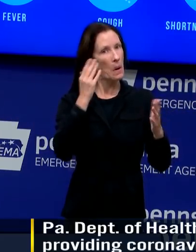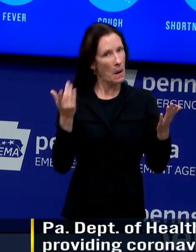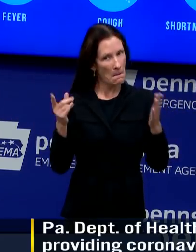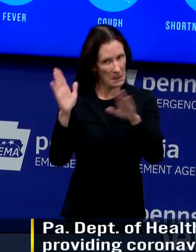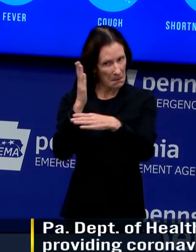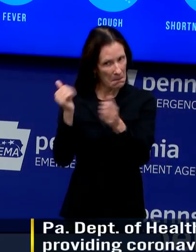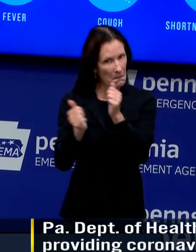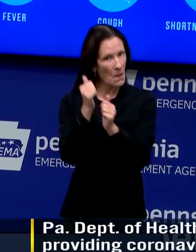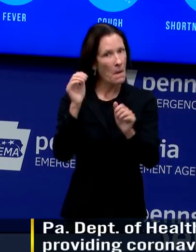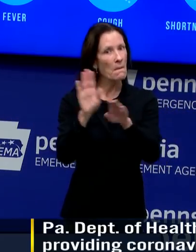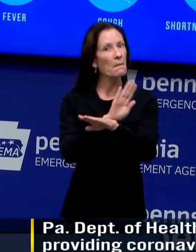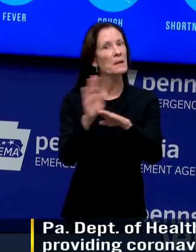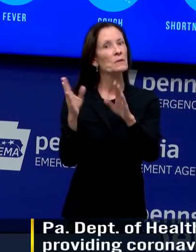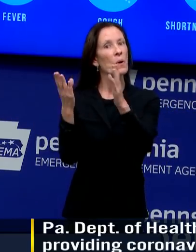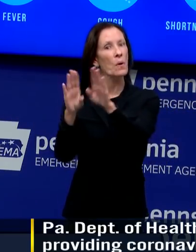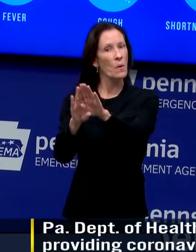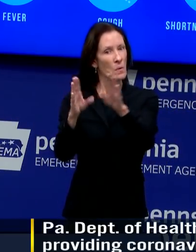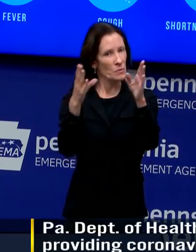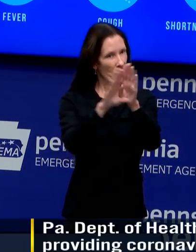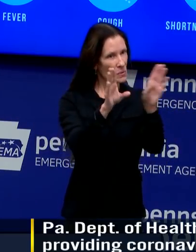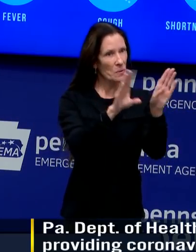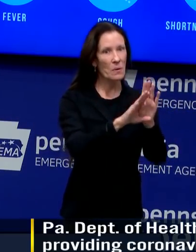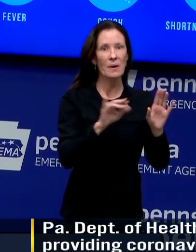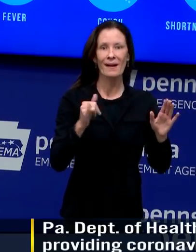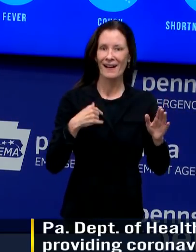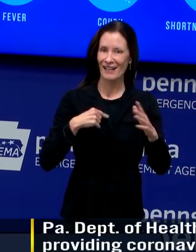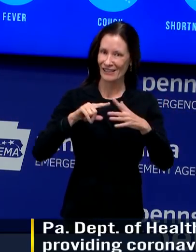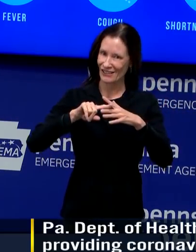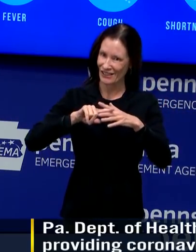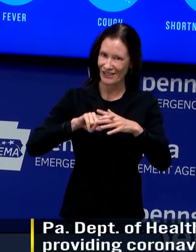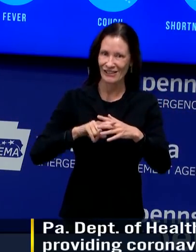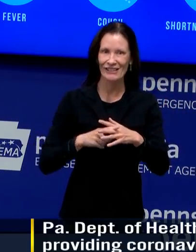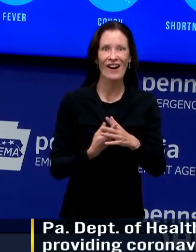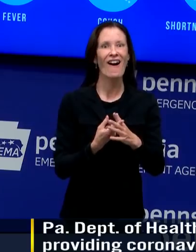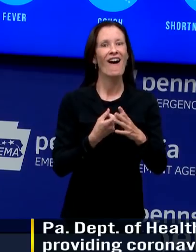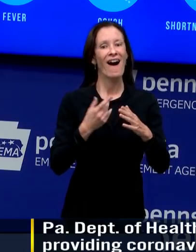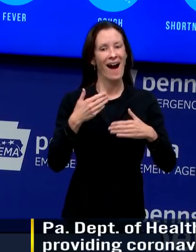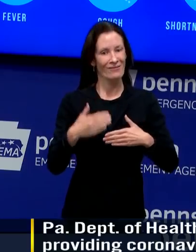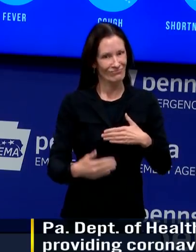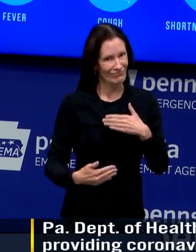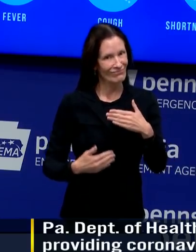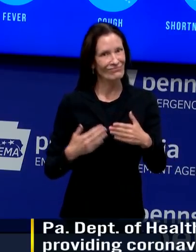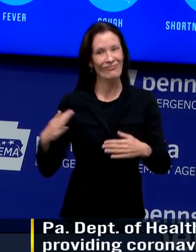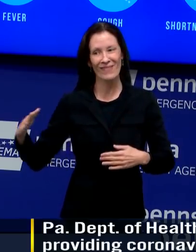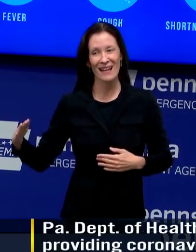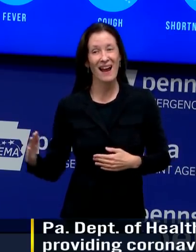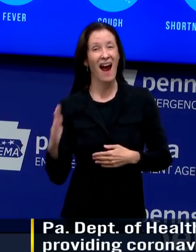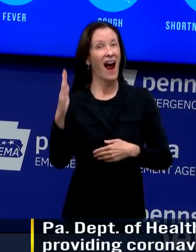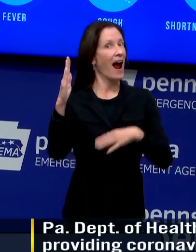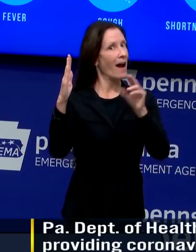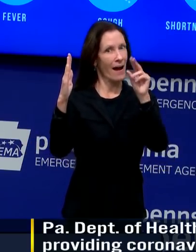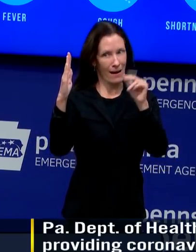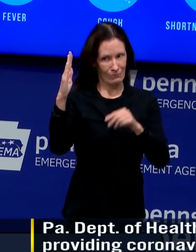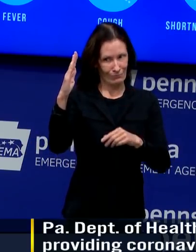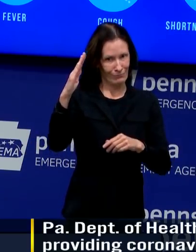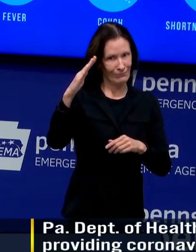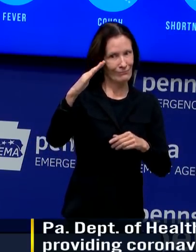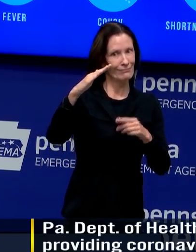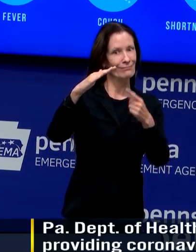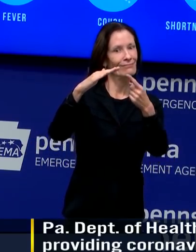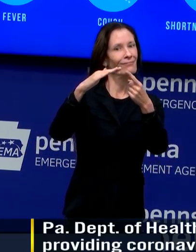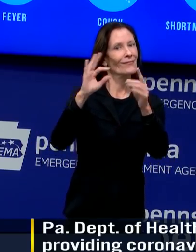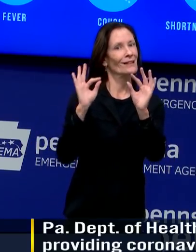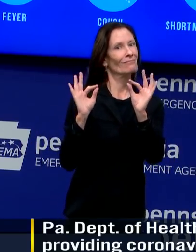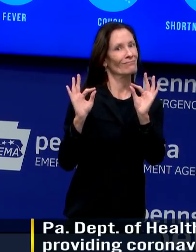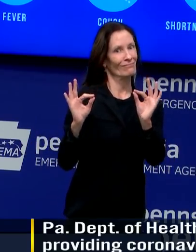curve. Many people are still getting sick from COVID-19, but the current pace allows every sick patient